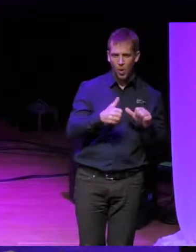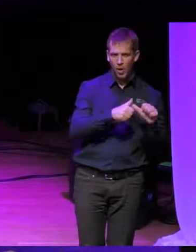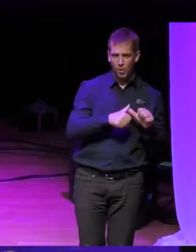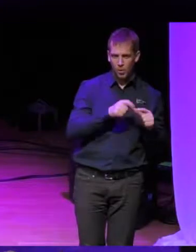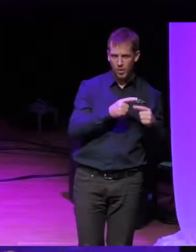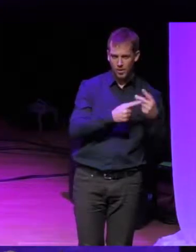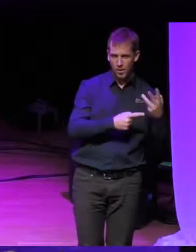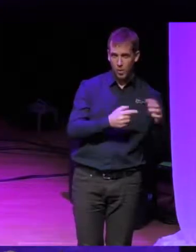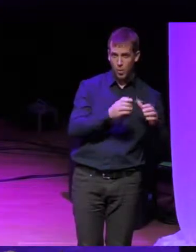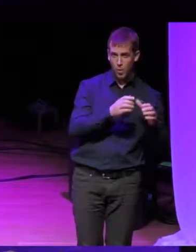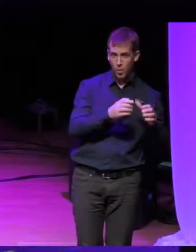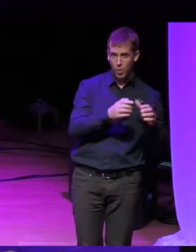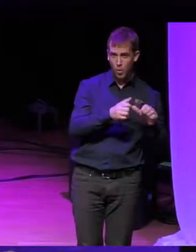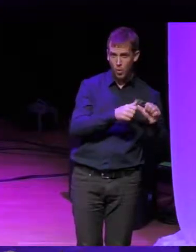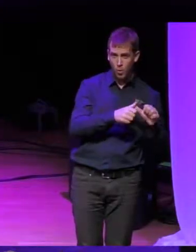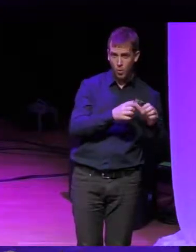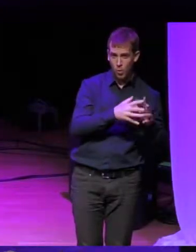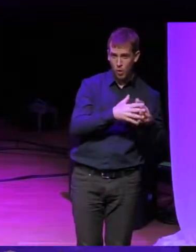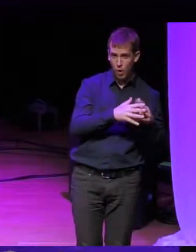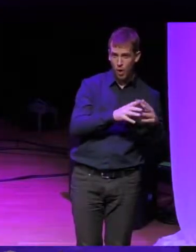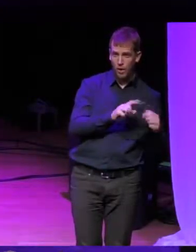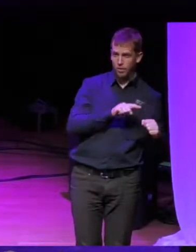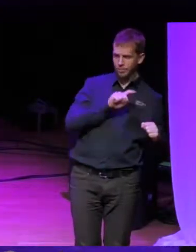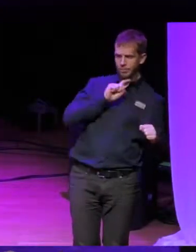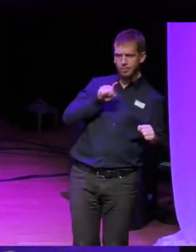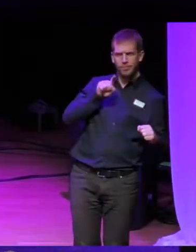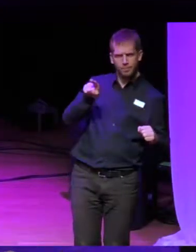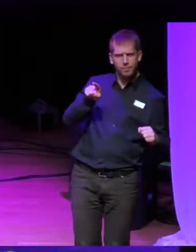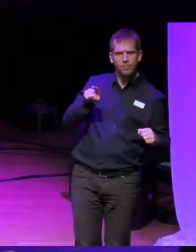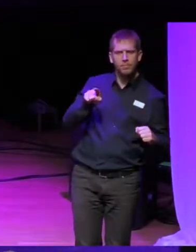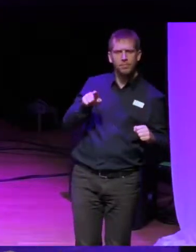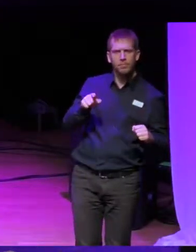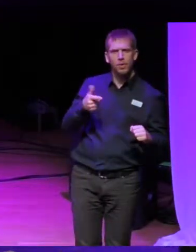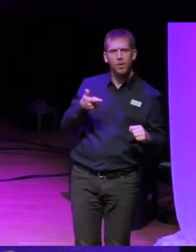Trump during this first year of his presidency.